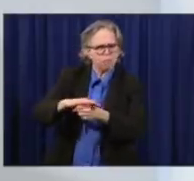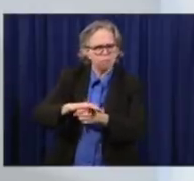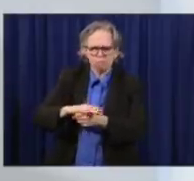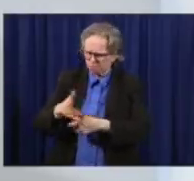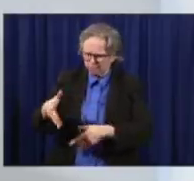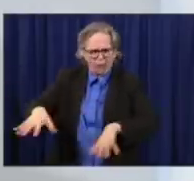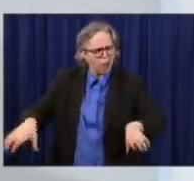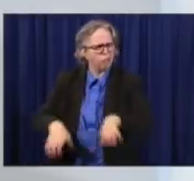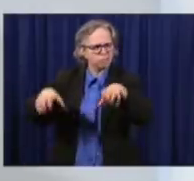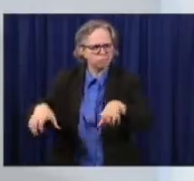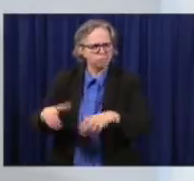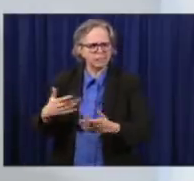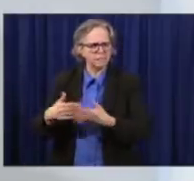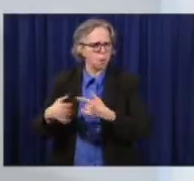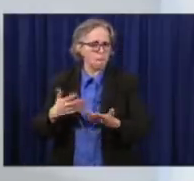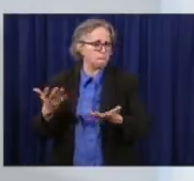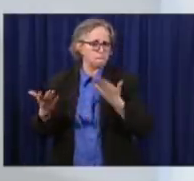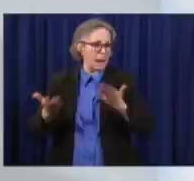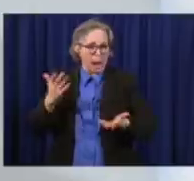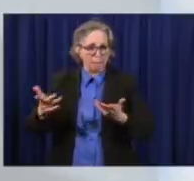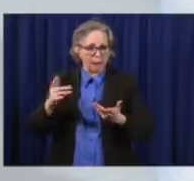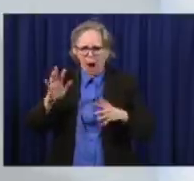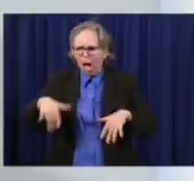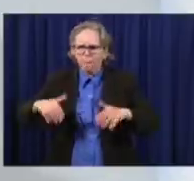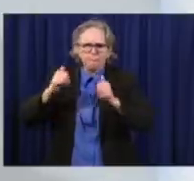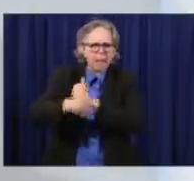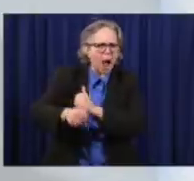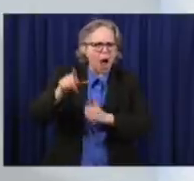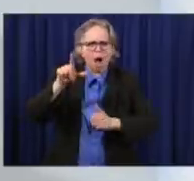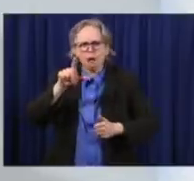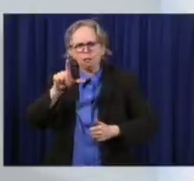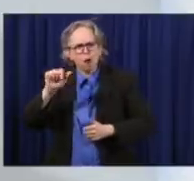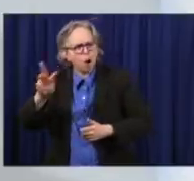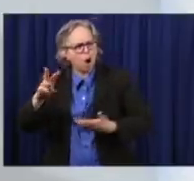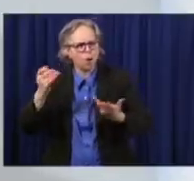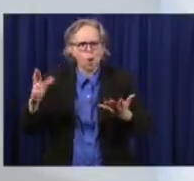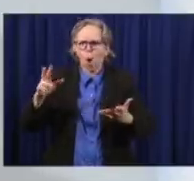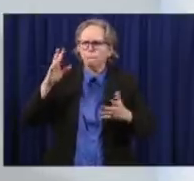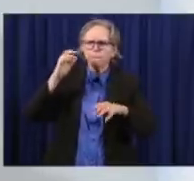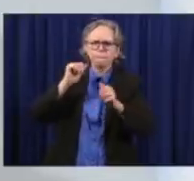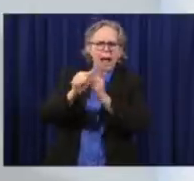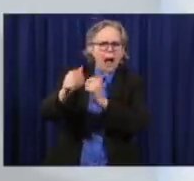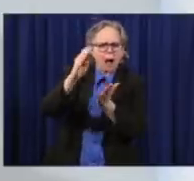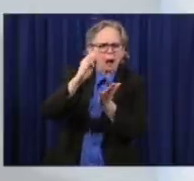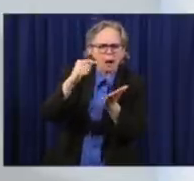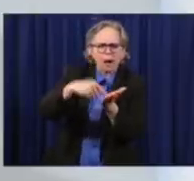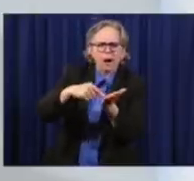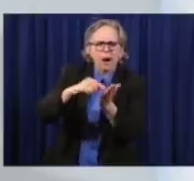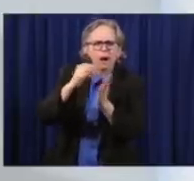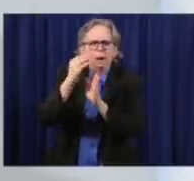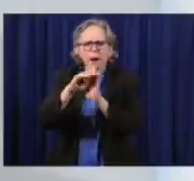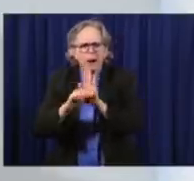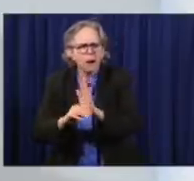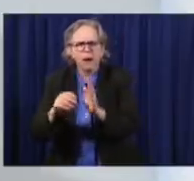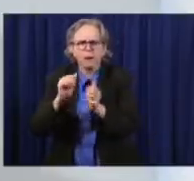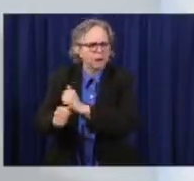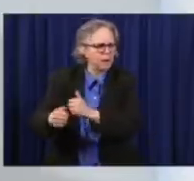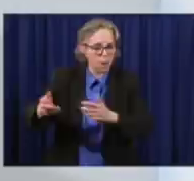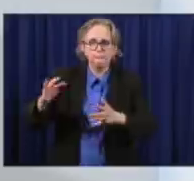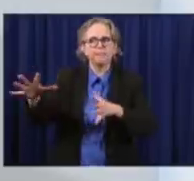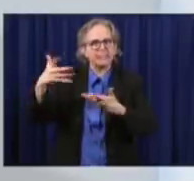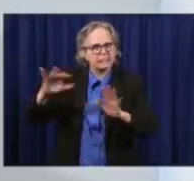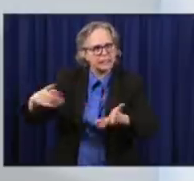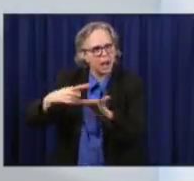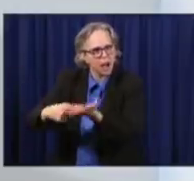be passing a law or a resolution. They are communicating with us. They are telling us what's happening on the ground. I can think